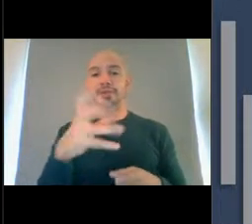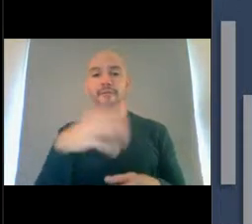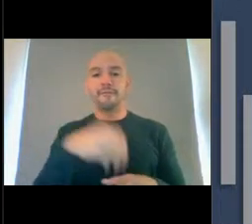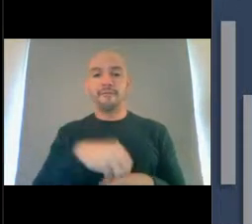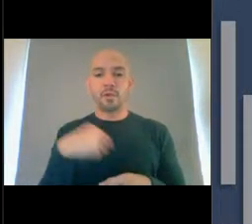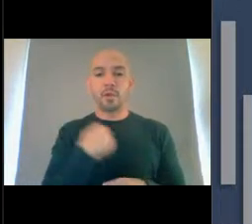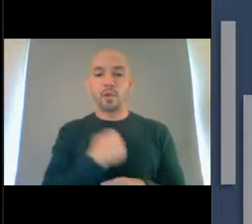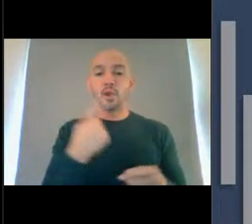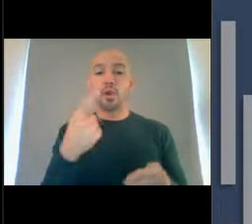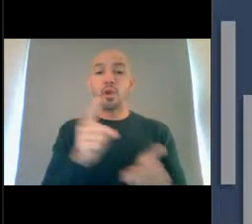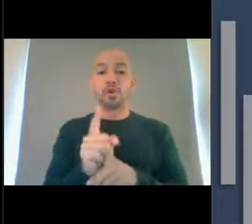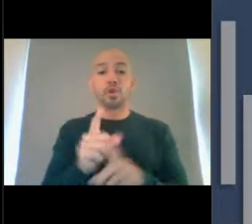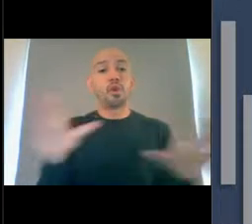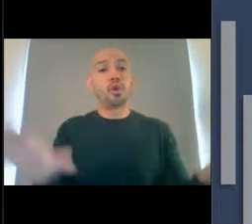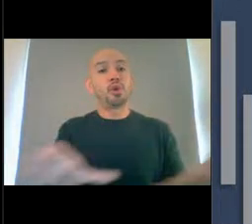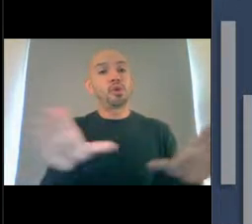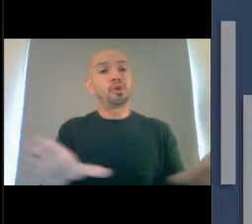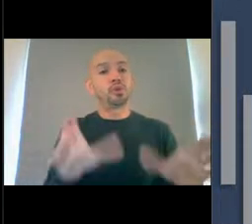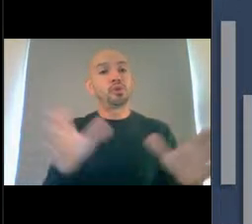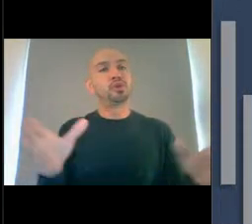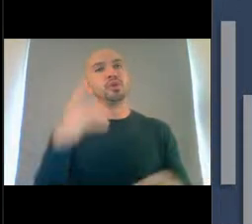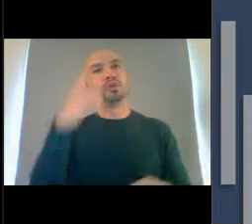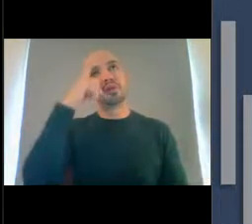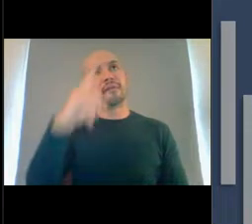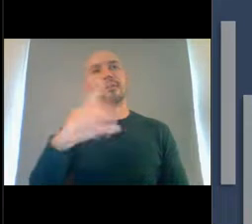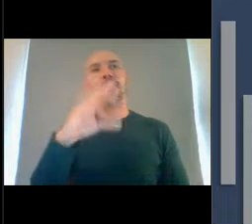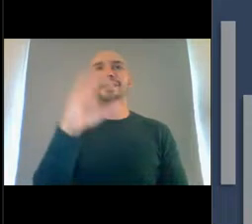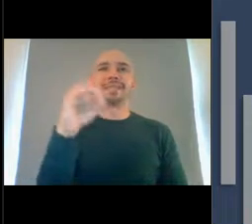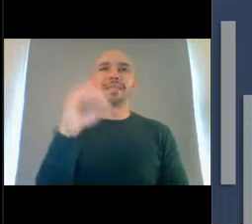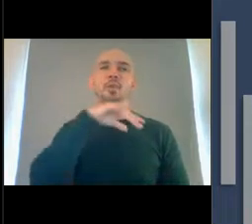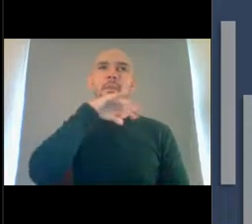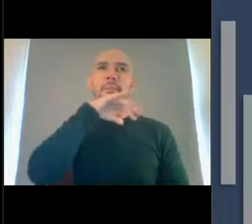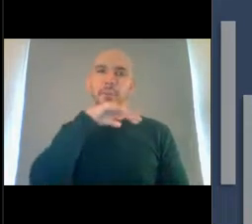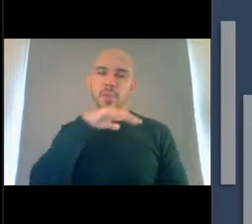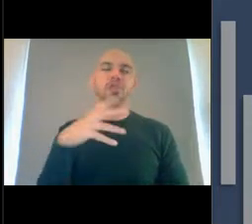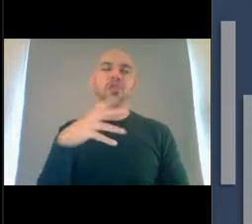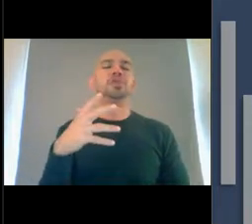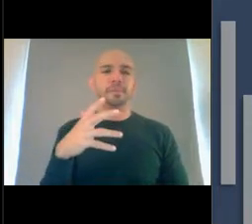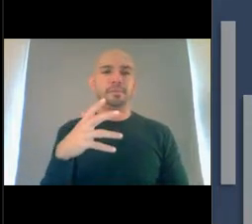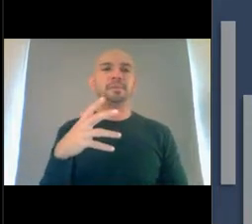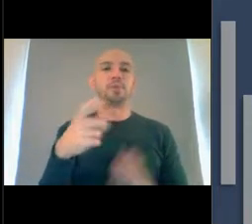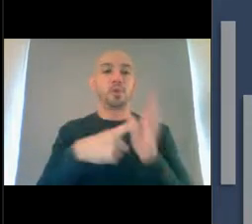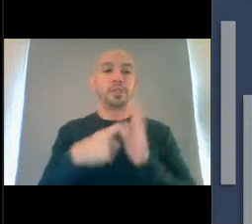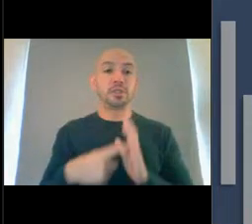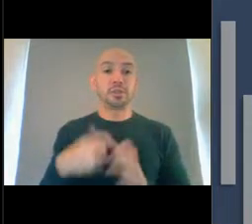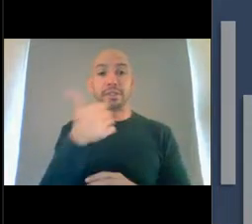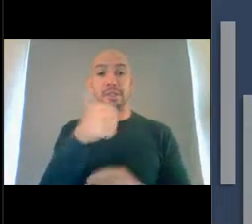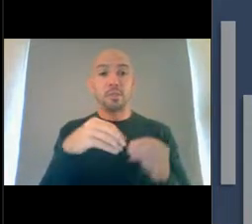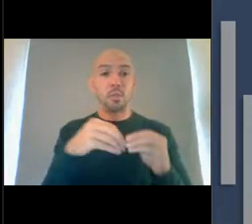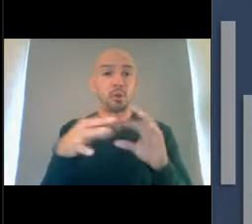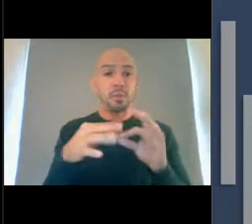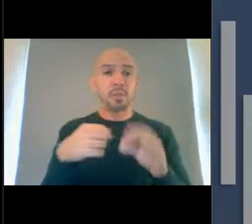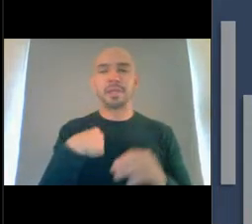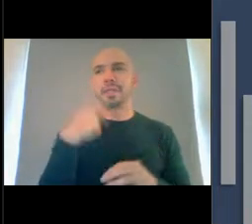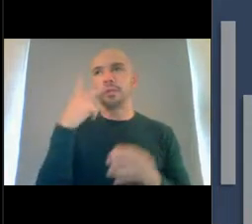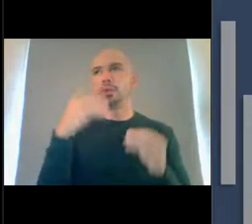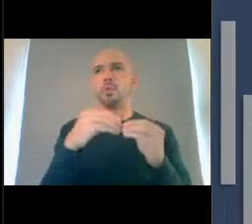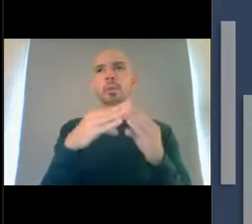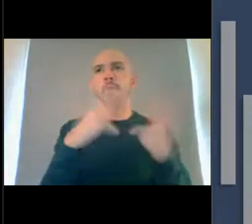the criteria of zero nuclear infrastructure thank you thank you do we have any others i see no other public comment at this